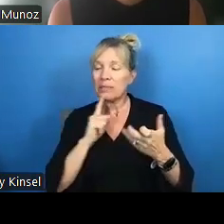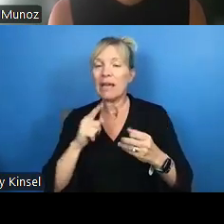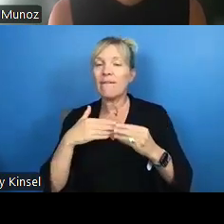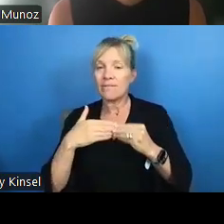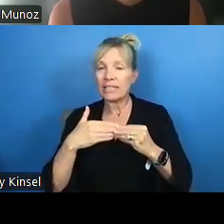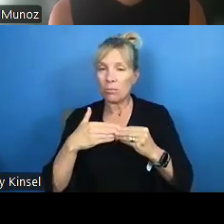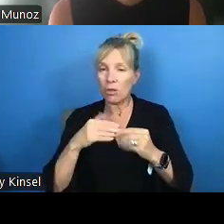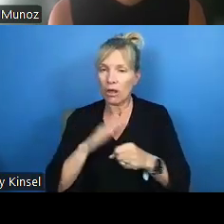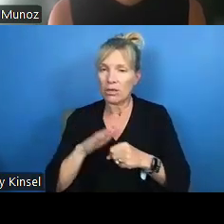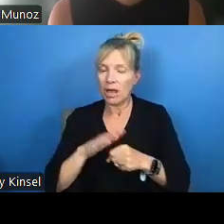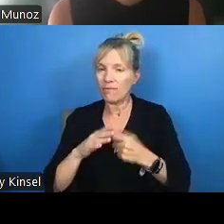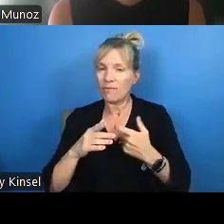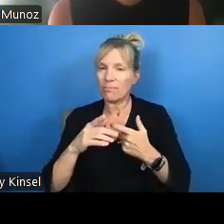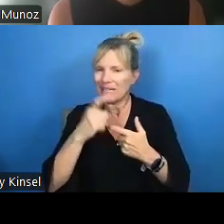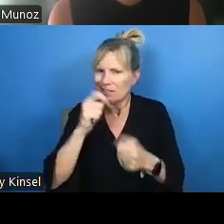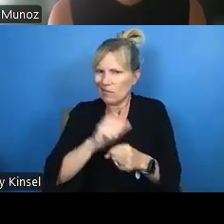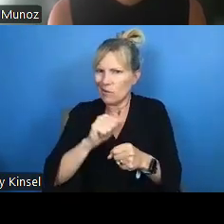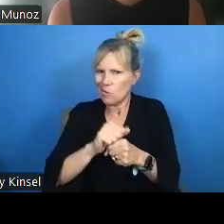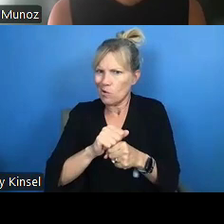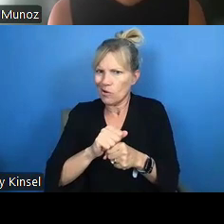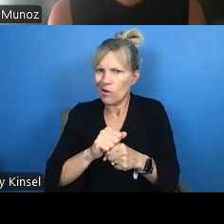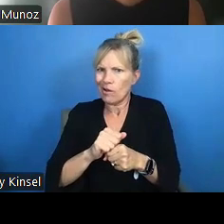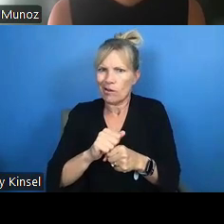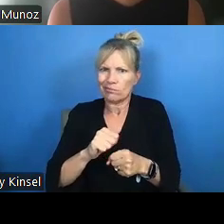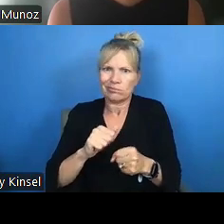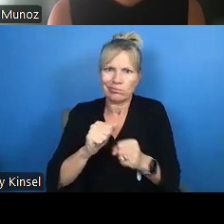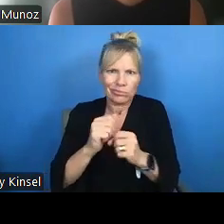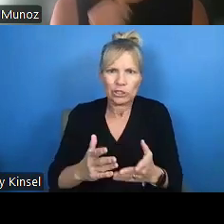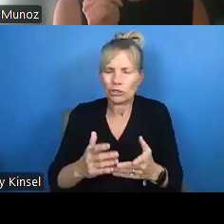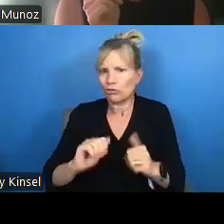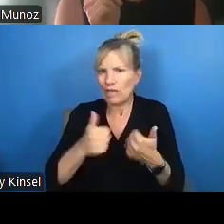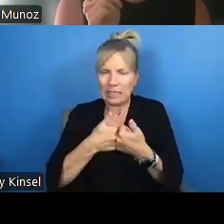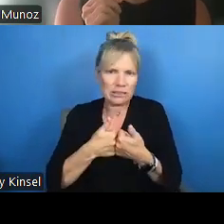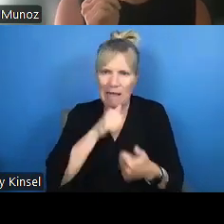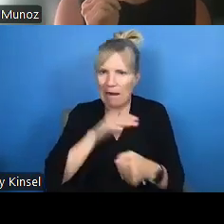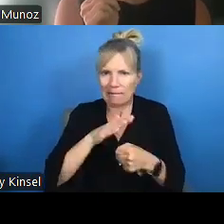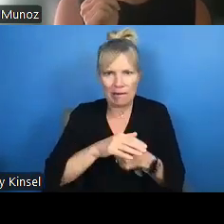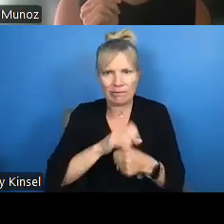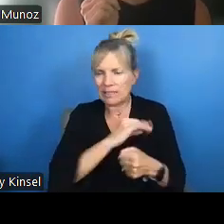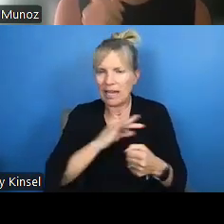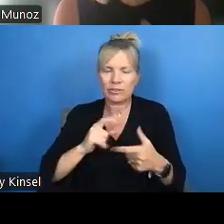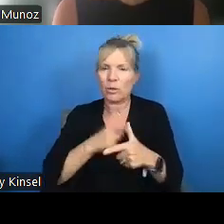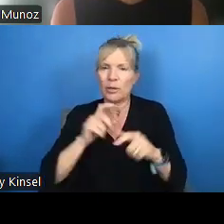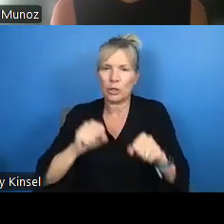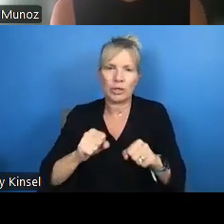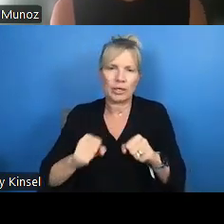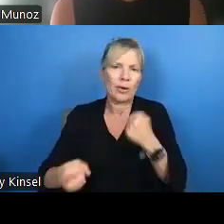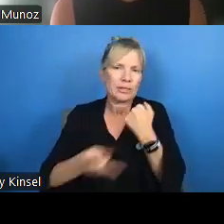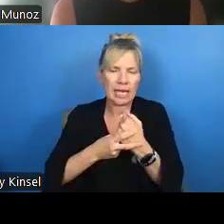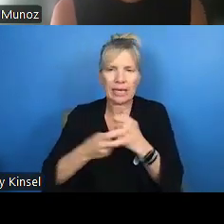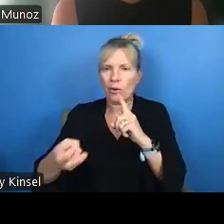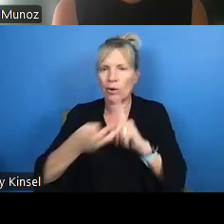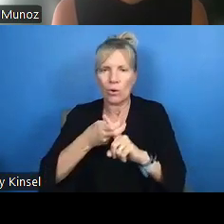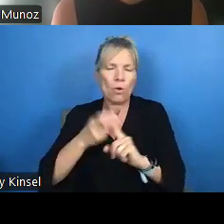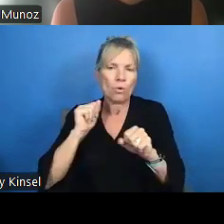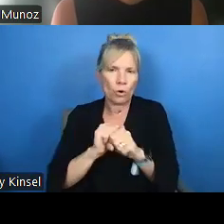especially with workforce challenges, to make sure that we could retain and recruit the